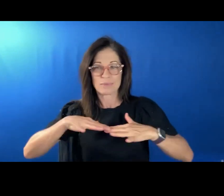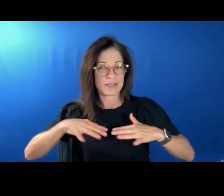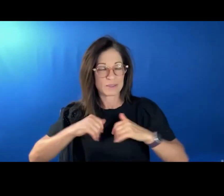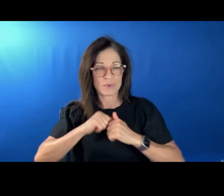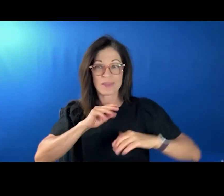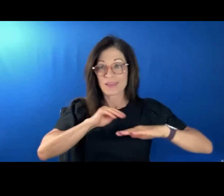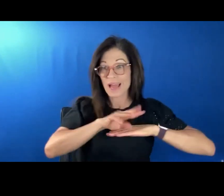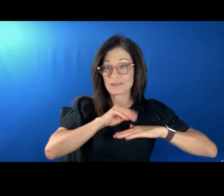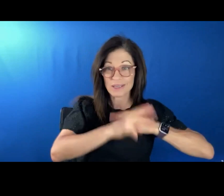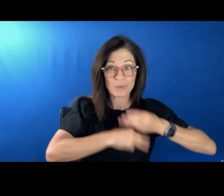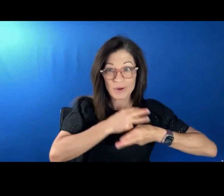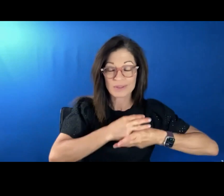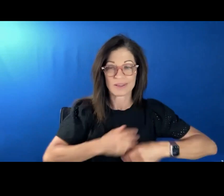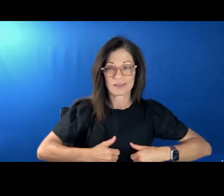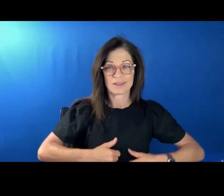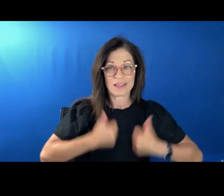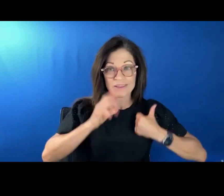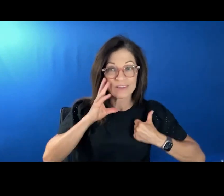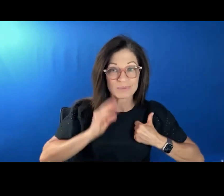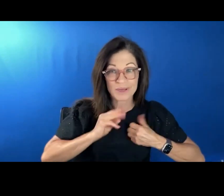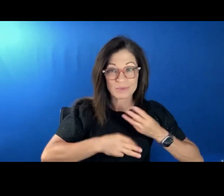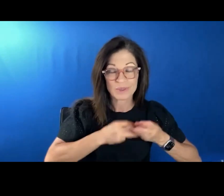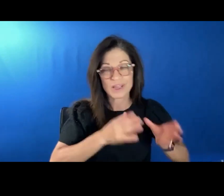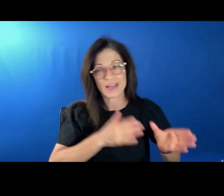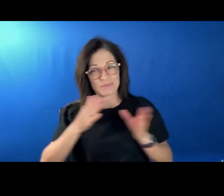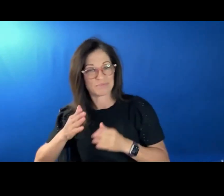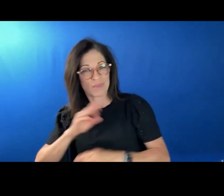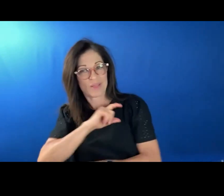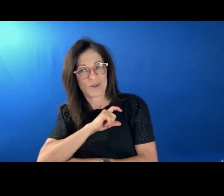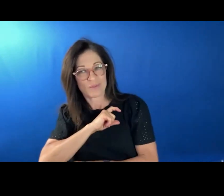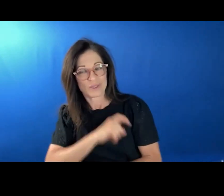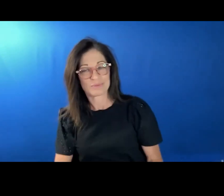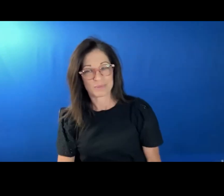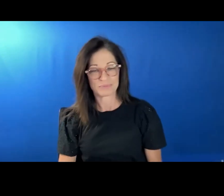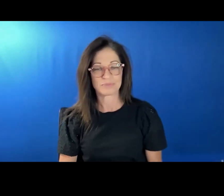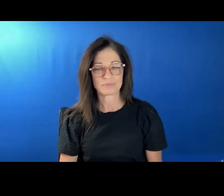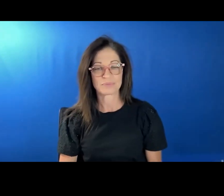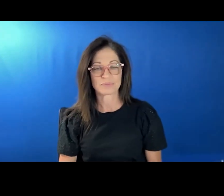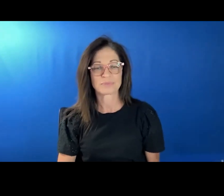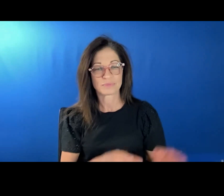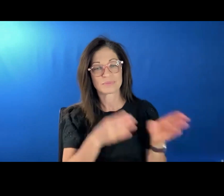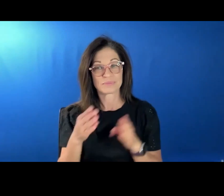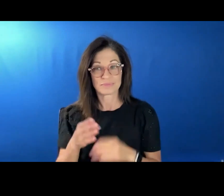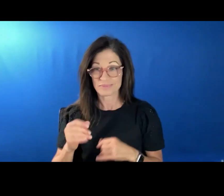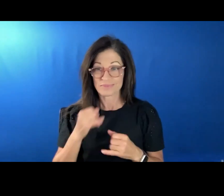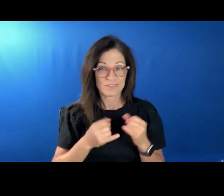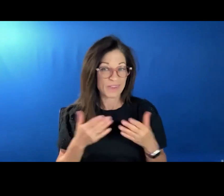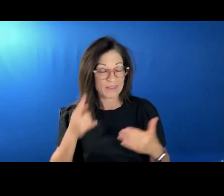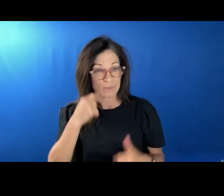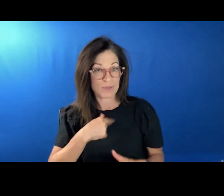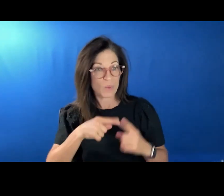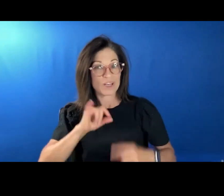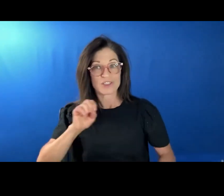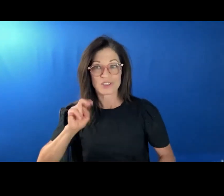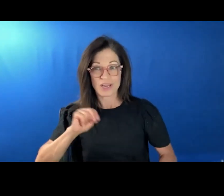counseling world, the lived experience world, and law enforcement. And the final thing for me is that when Jen created the system,